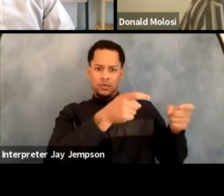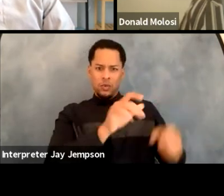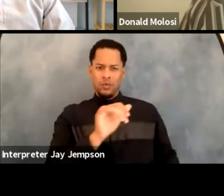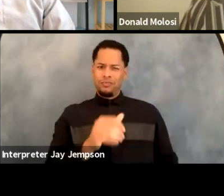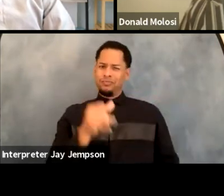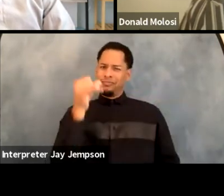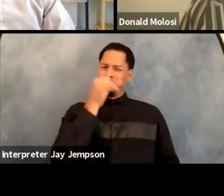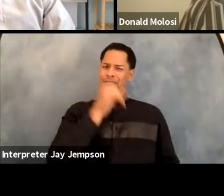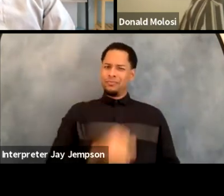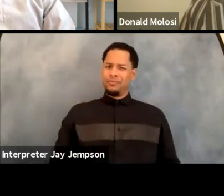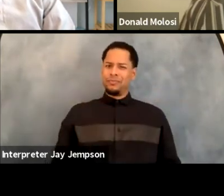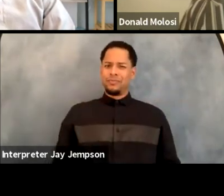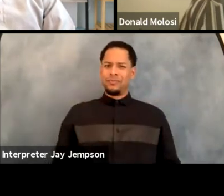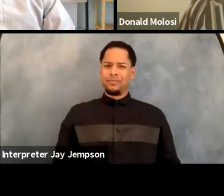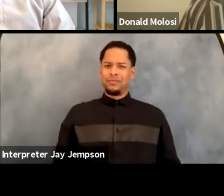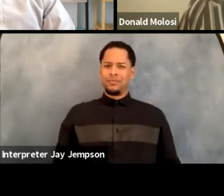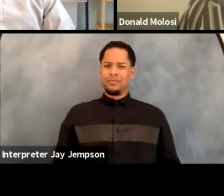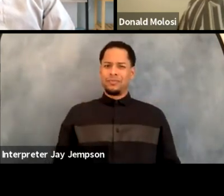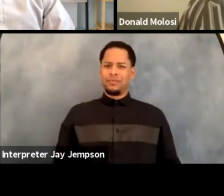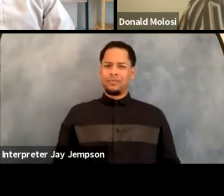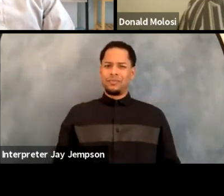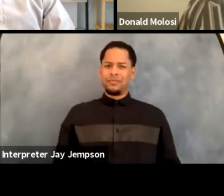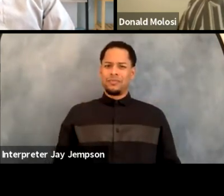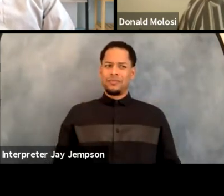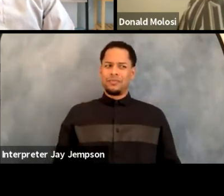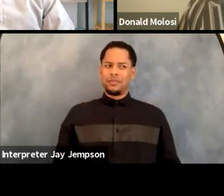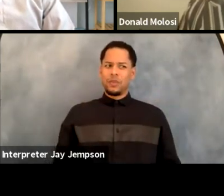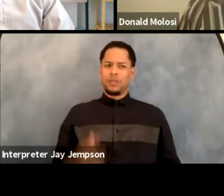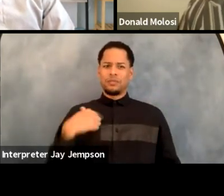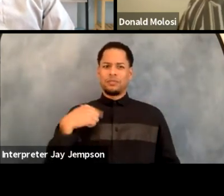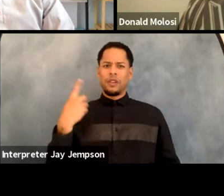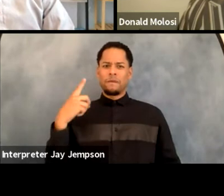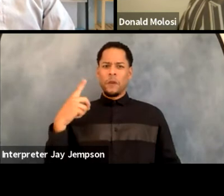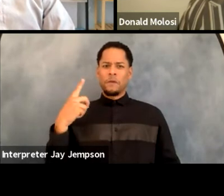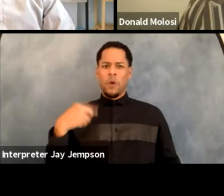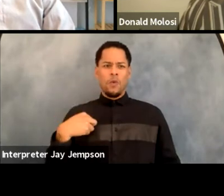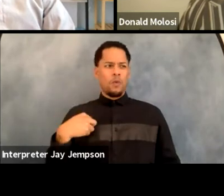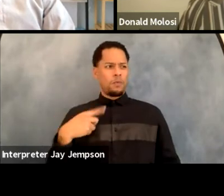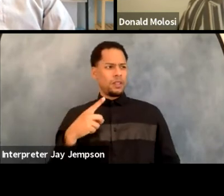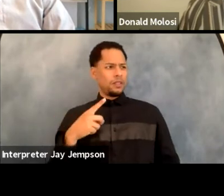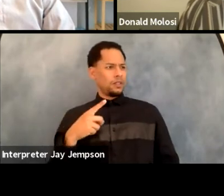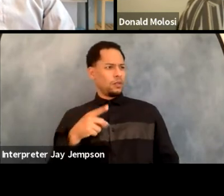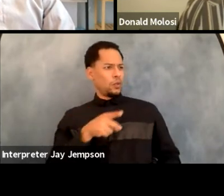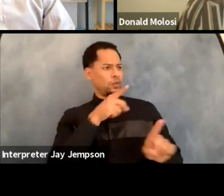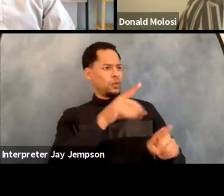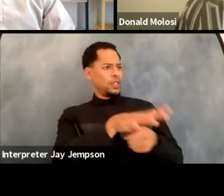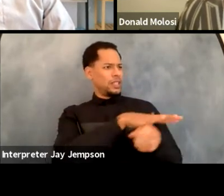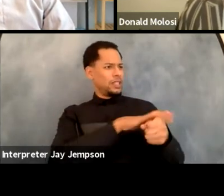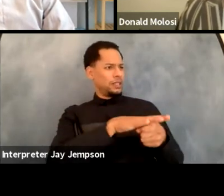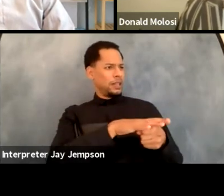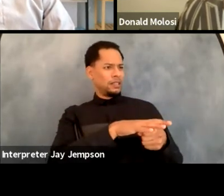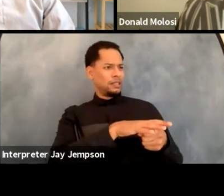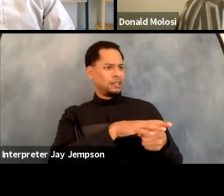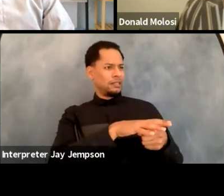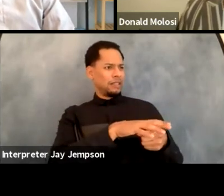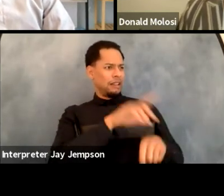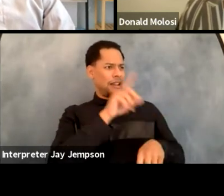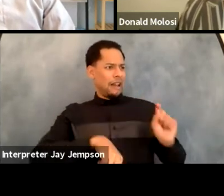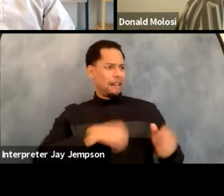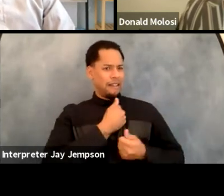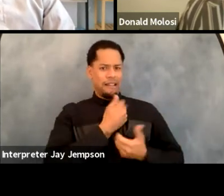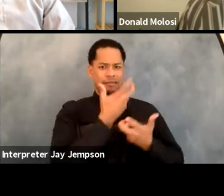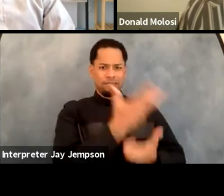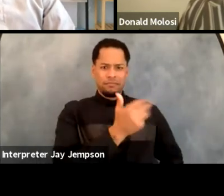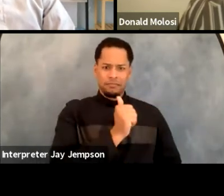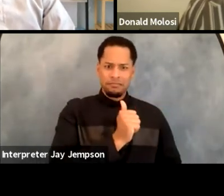the questioning of, then why am I going to that space that does not allow me to tell something else? So where else can I tell, you know,